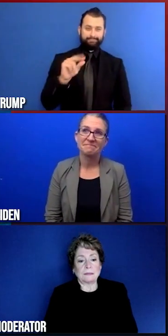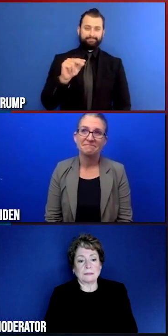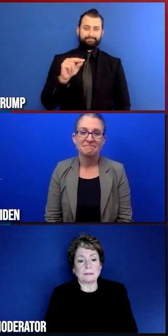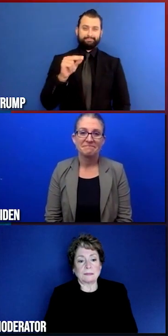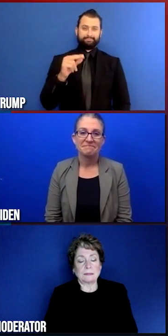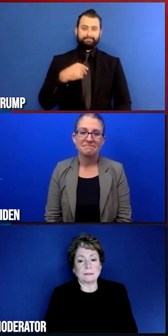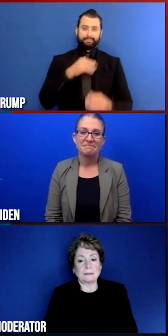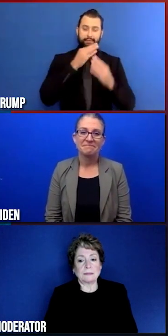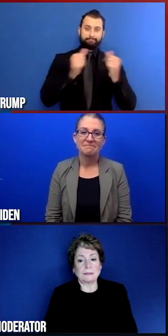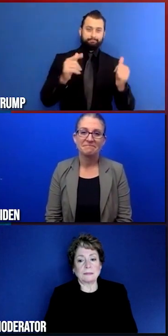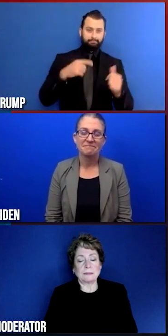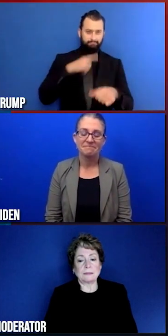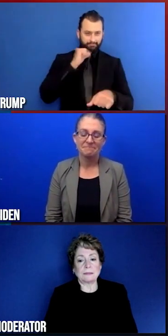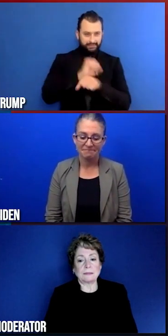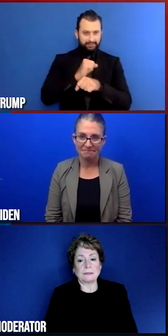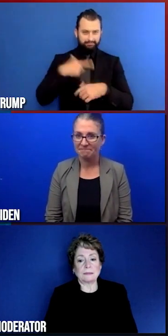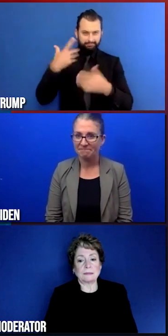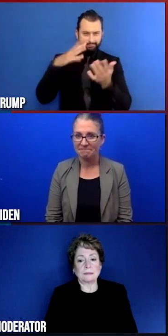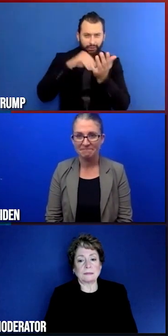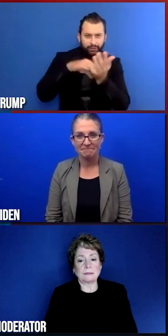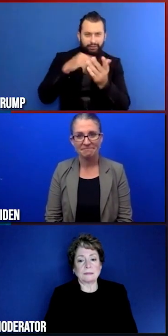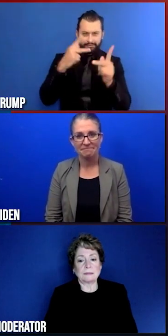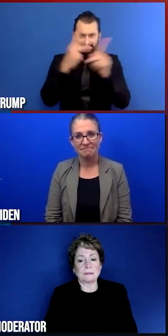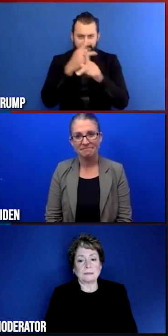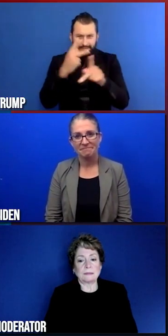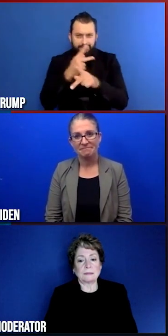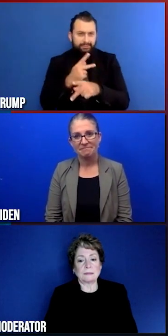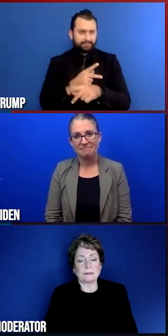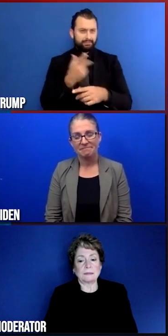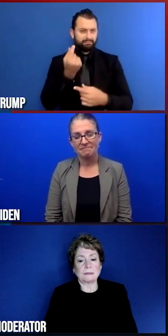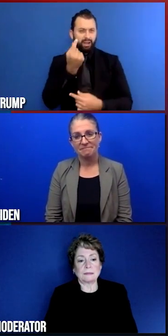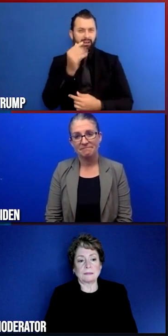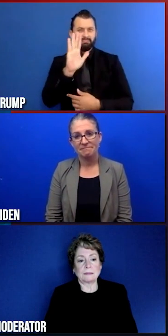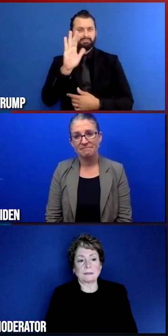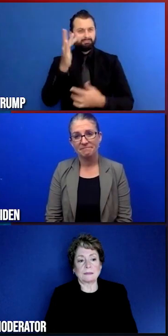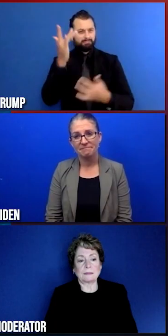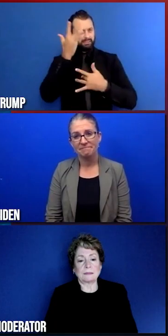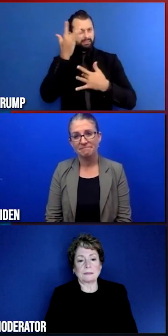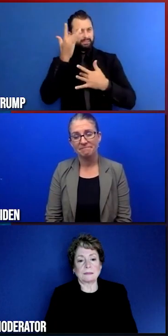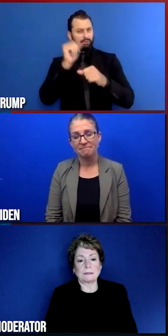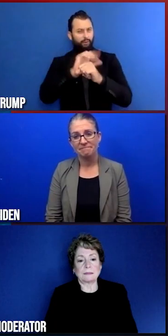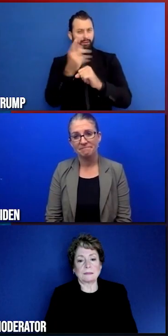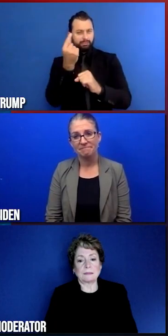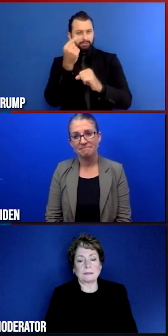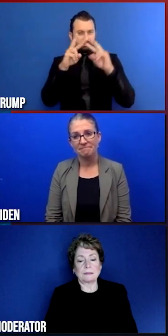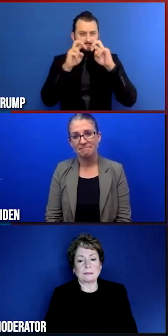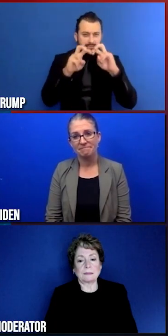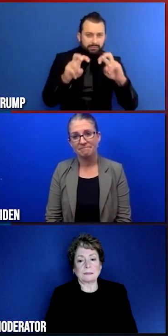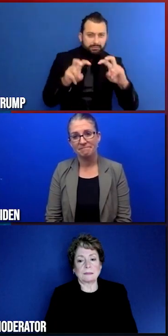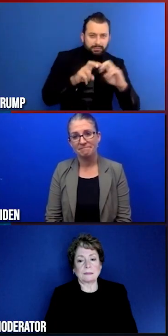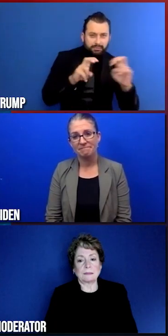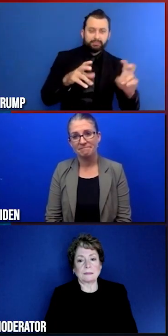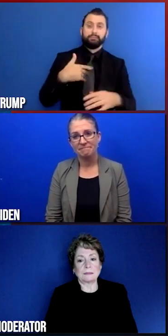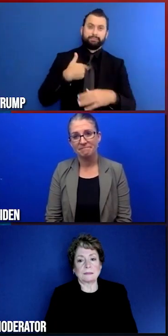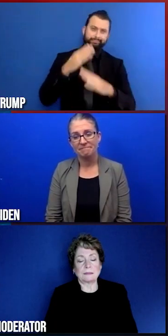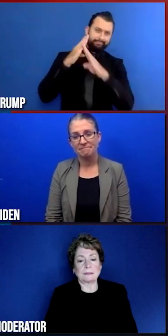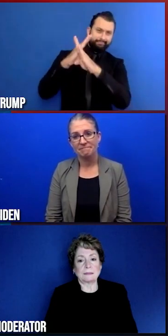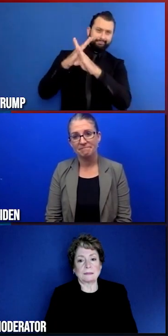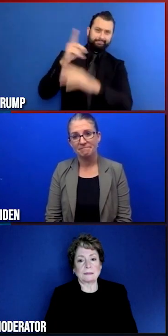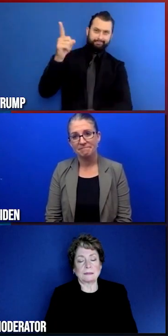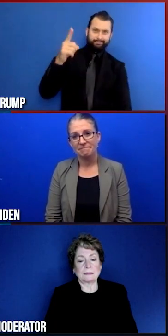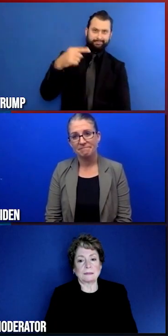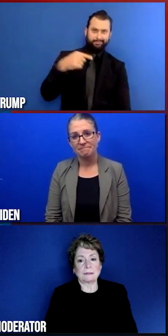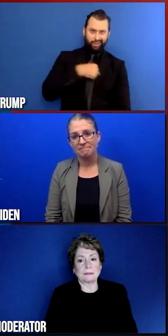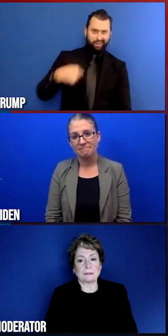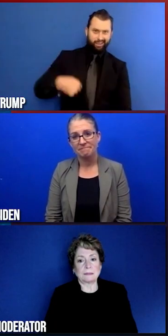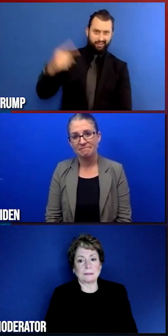closed and banned China from coming in heavily infected, and then ultimately Europe, but China was in January. Months later, he was saying